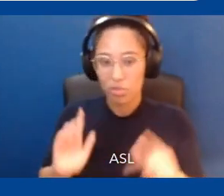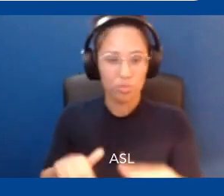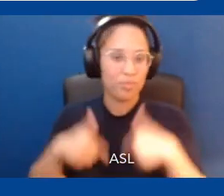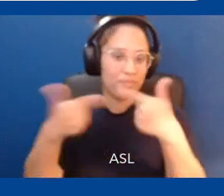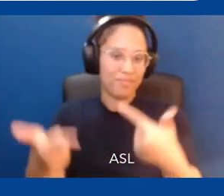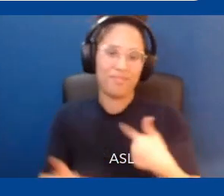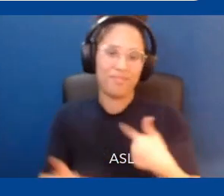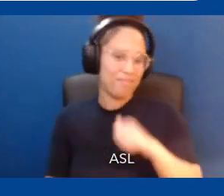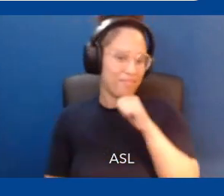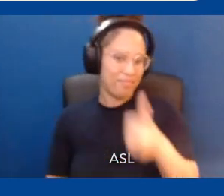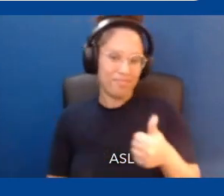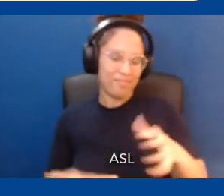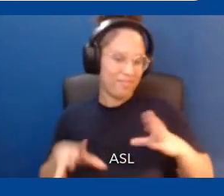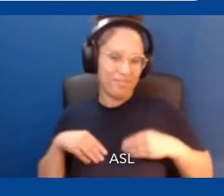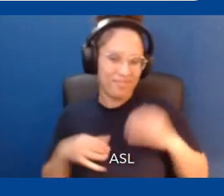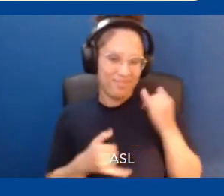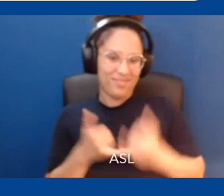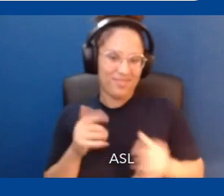word.